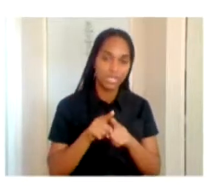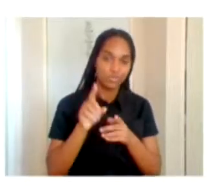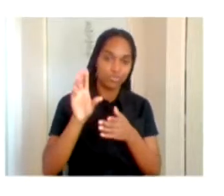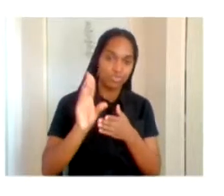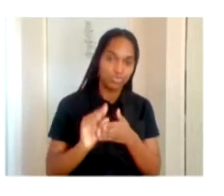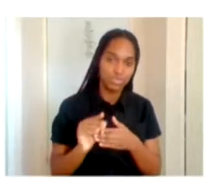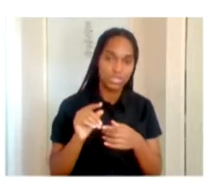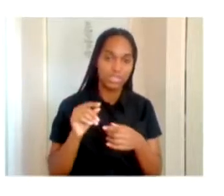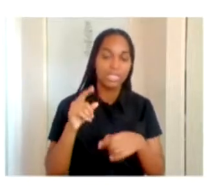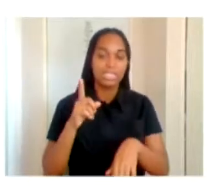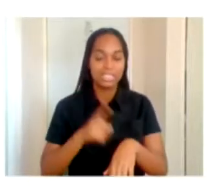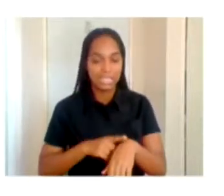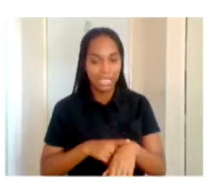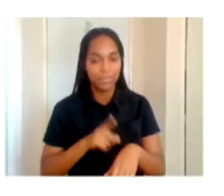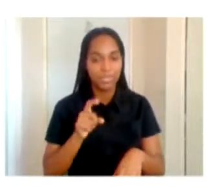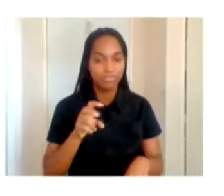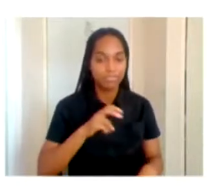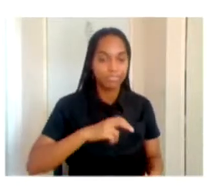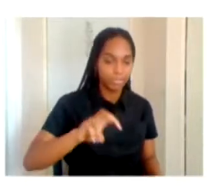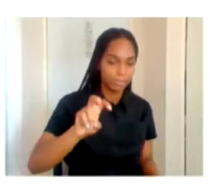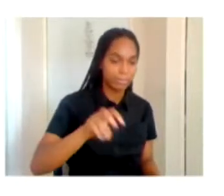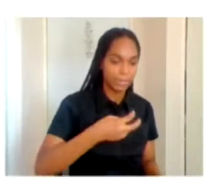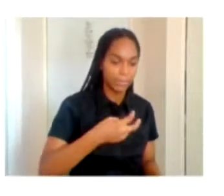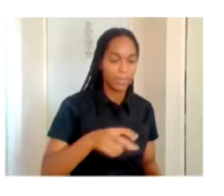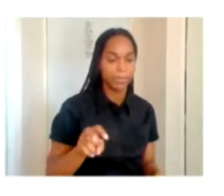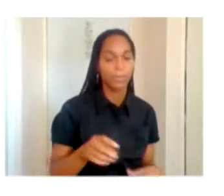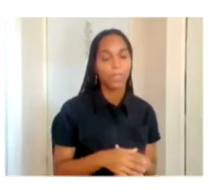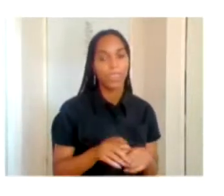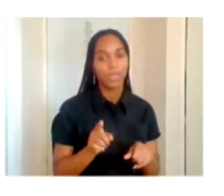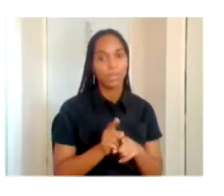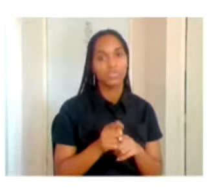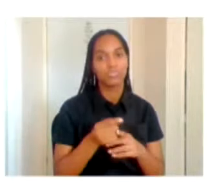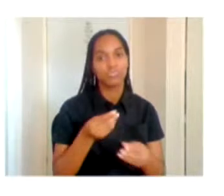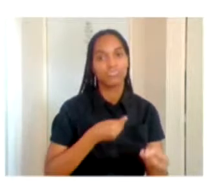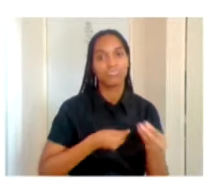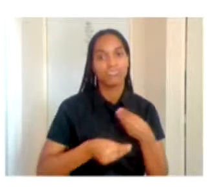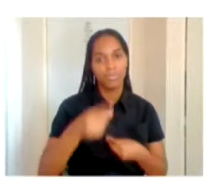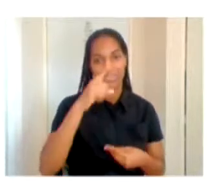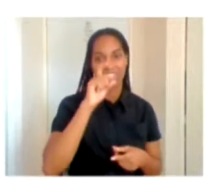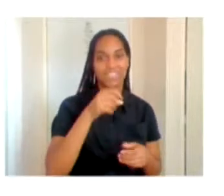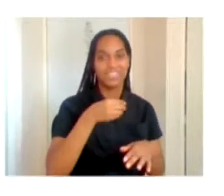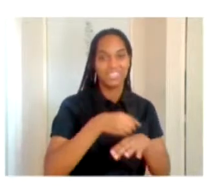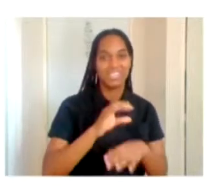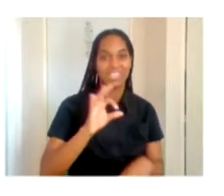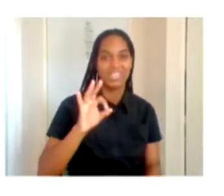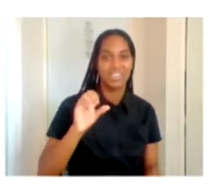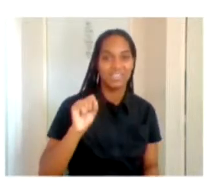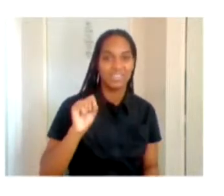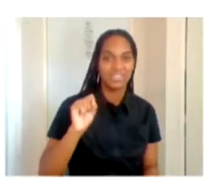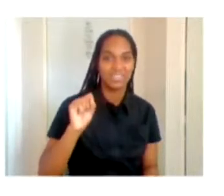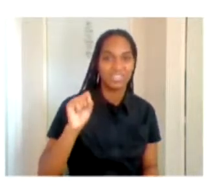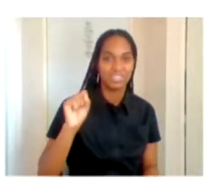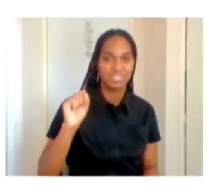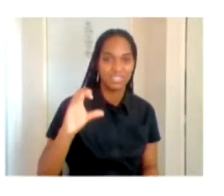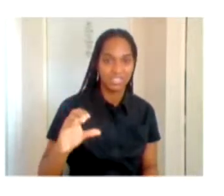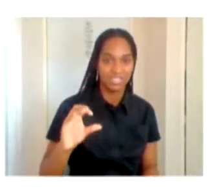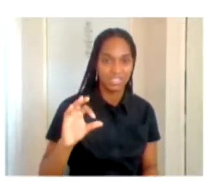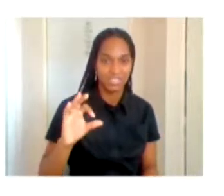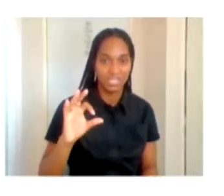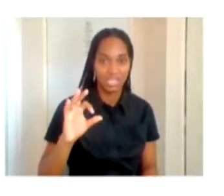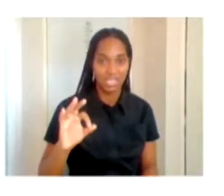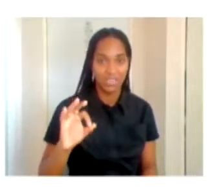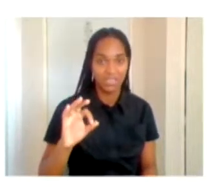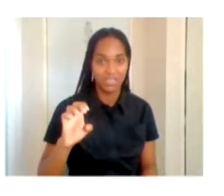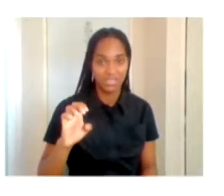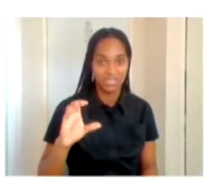times you have to carousel it, but it's also trading off because you have to send the FEC data, just like you do in the PLP. You have to send the FEC data.